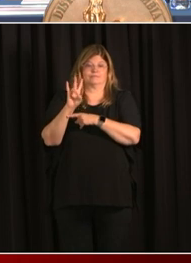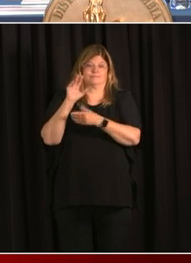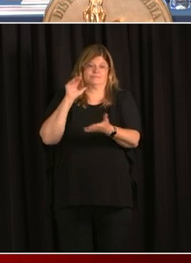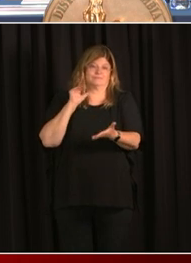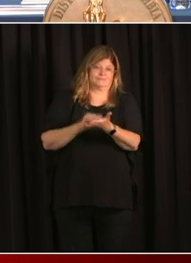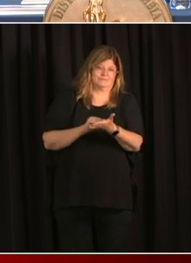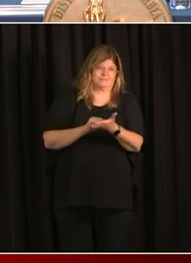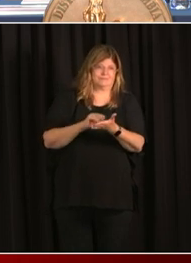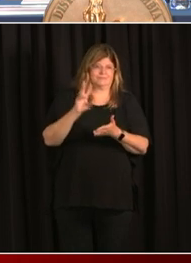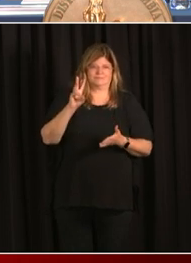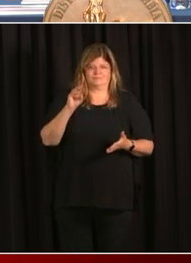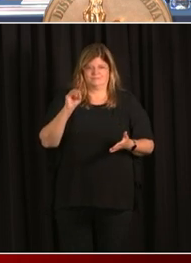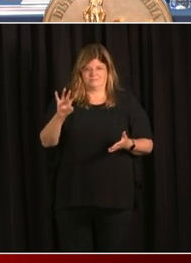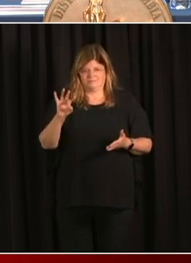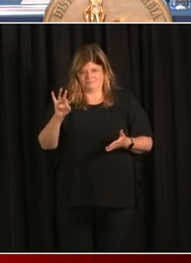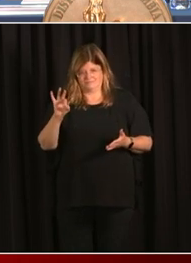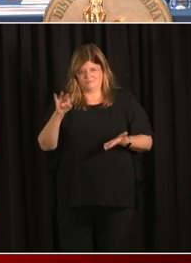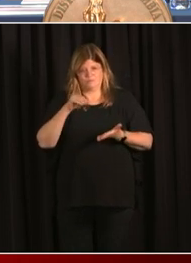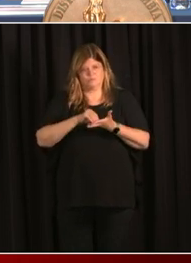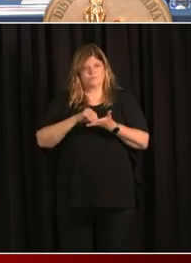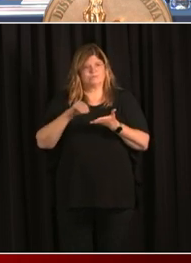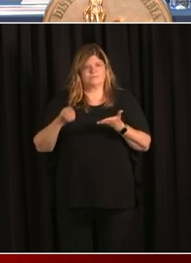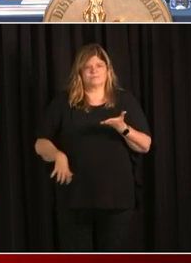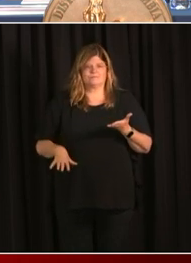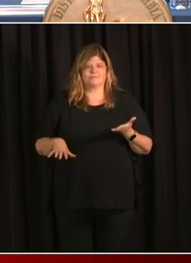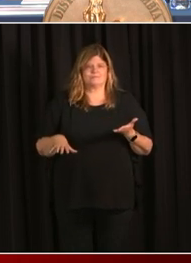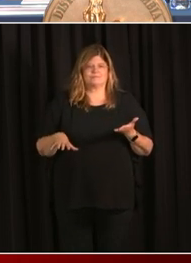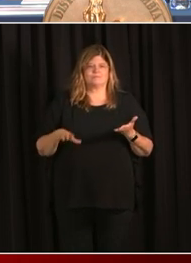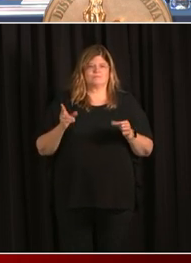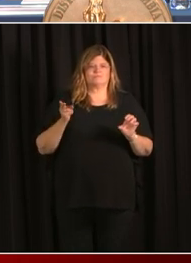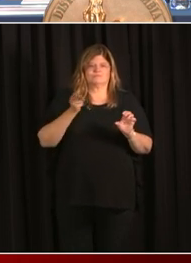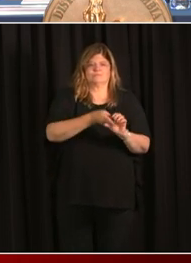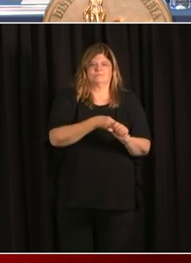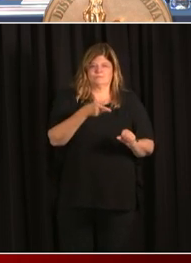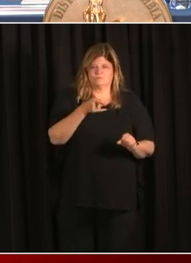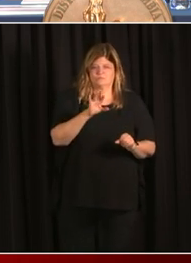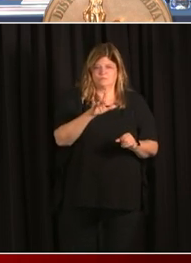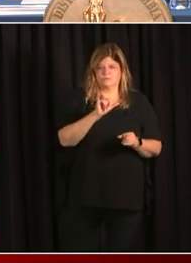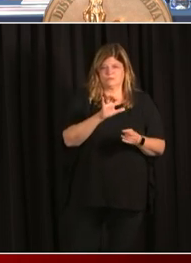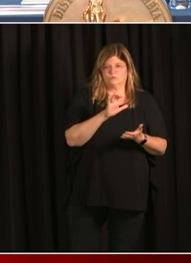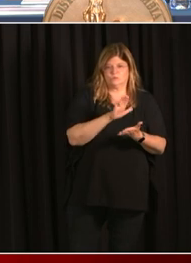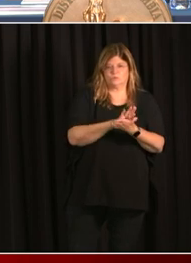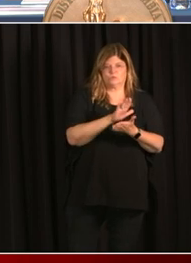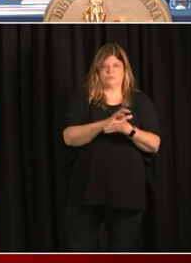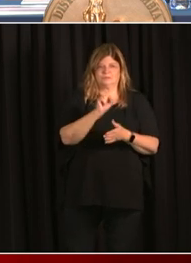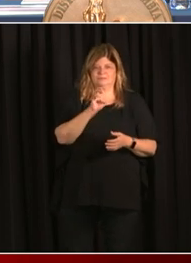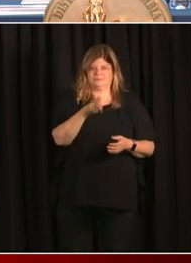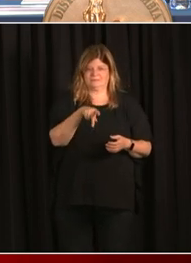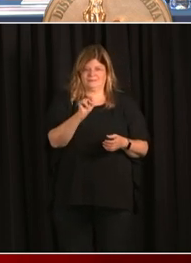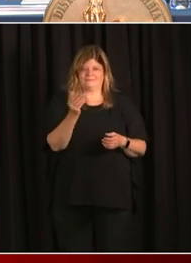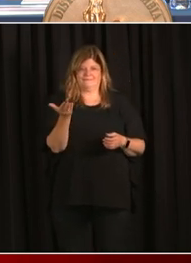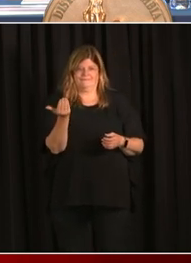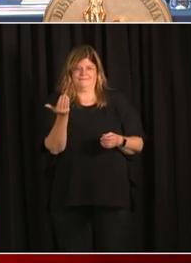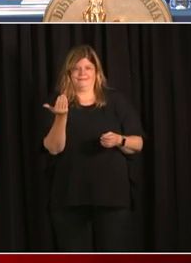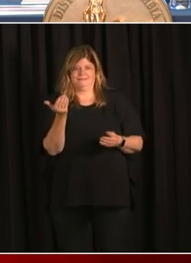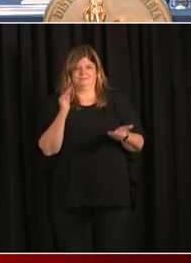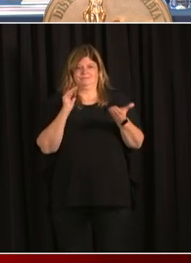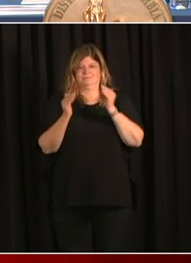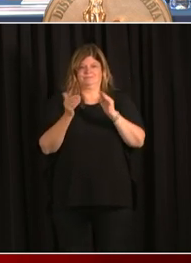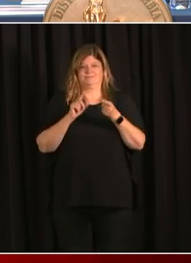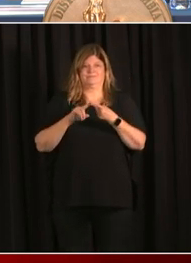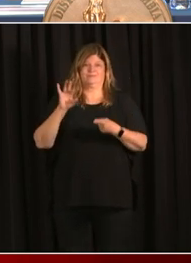87,609 students enrolled at a public school as of September the 15th, and that is compared to